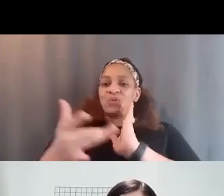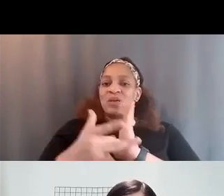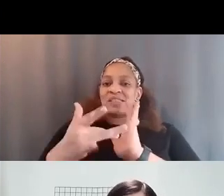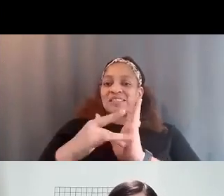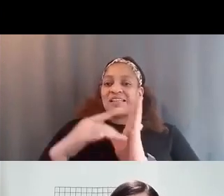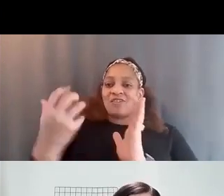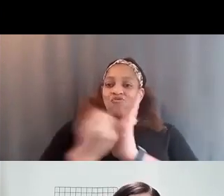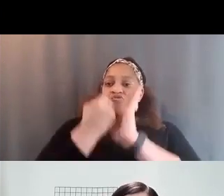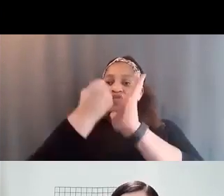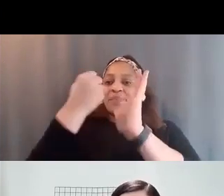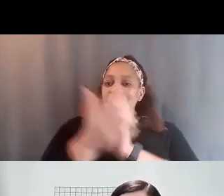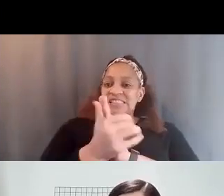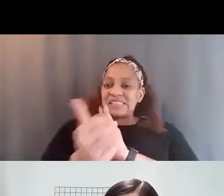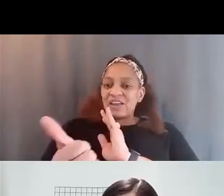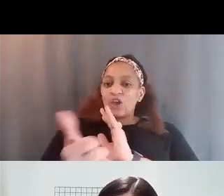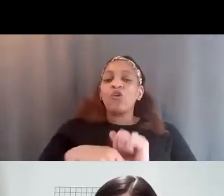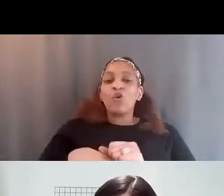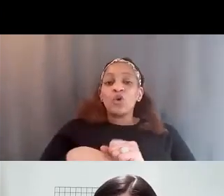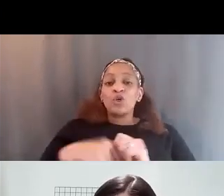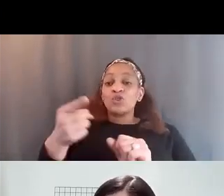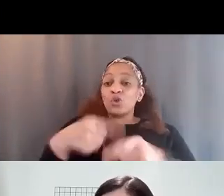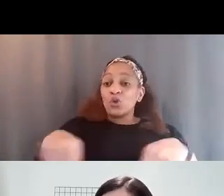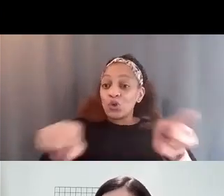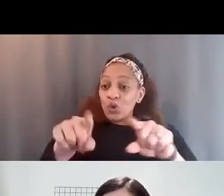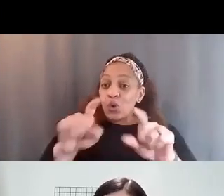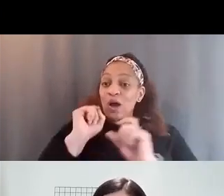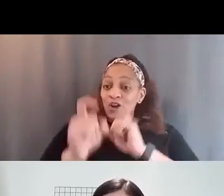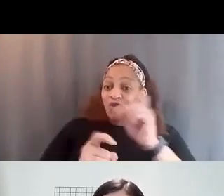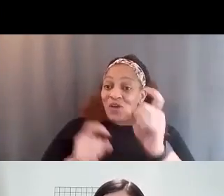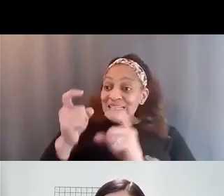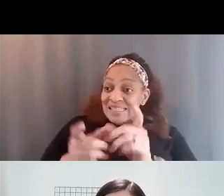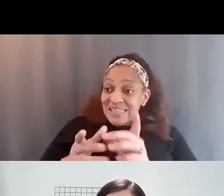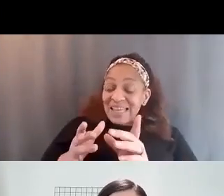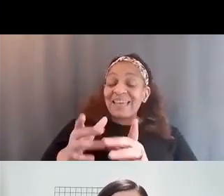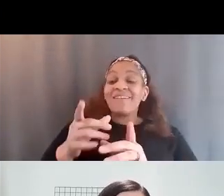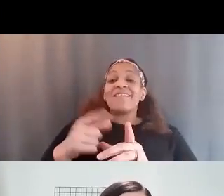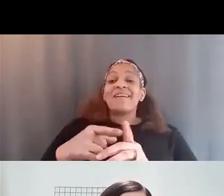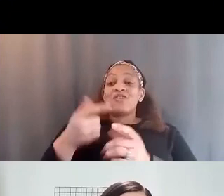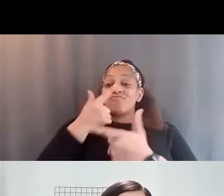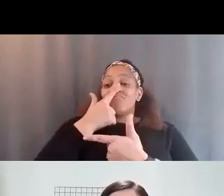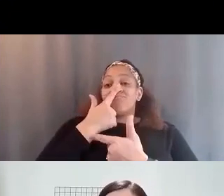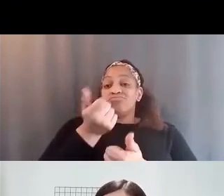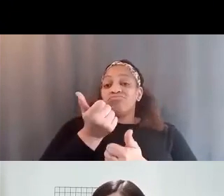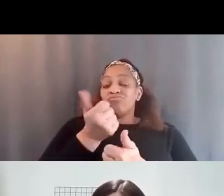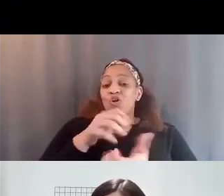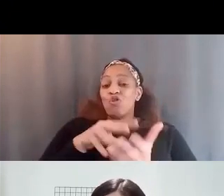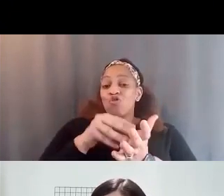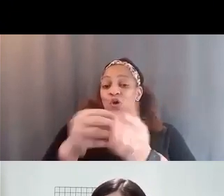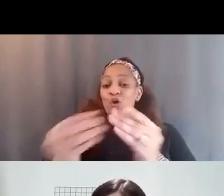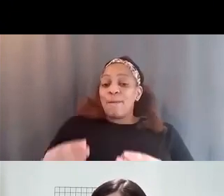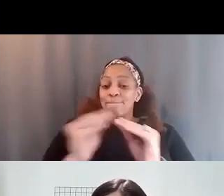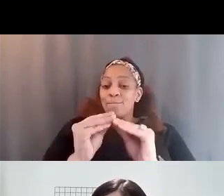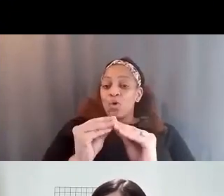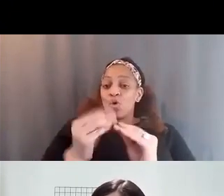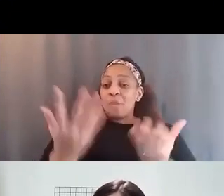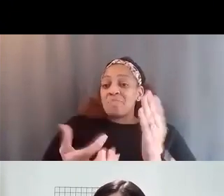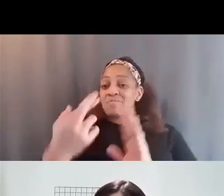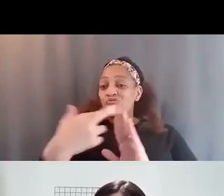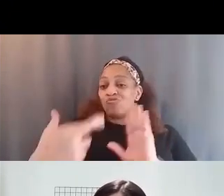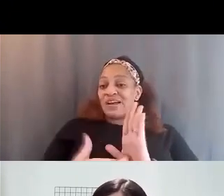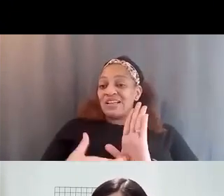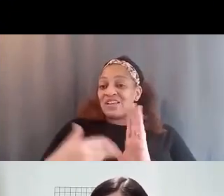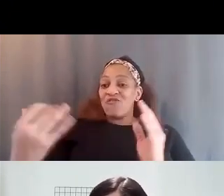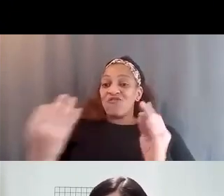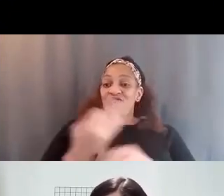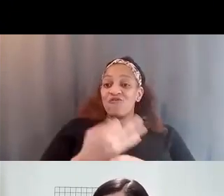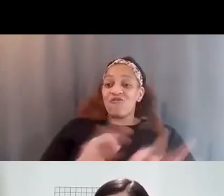integrated employment. So if you are a grantee and you are interested in learning more or registering about this free technical